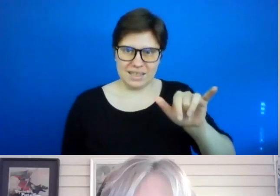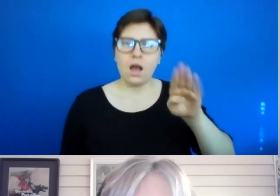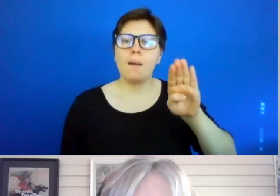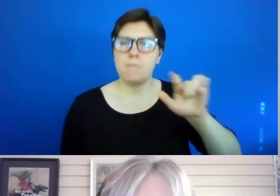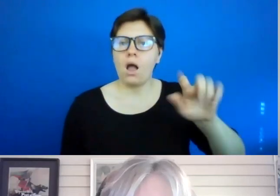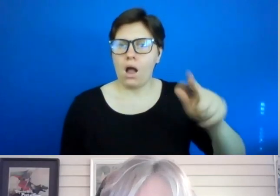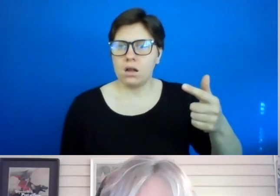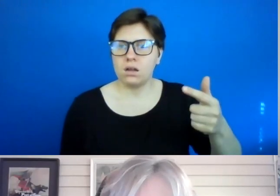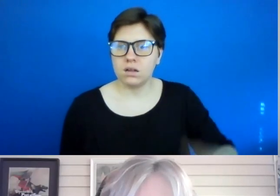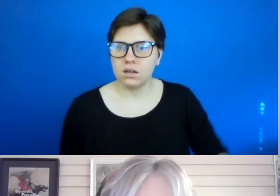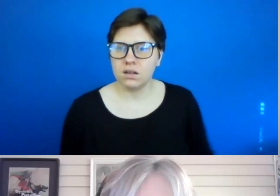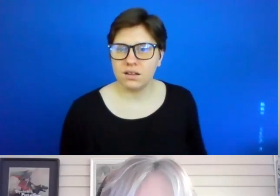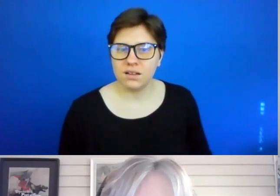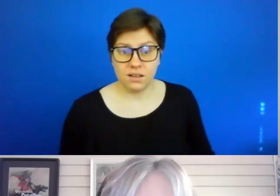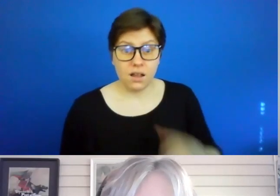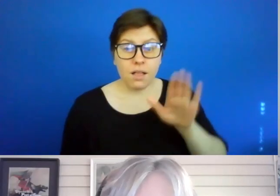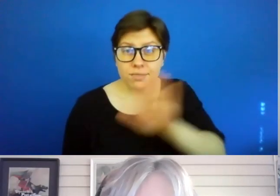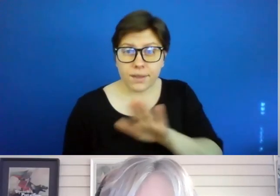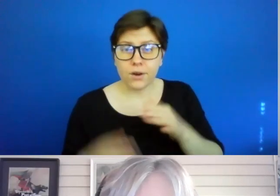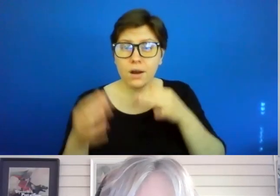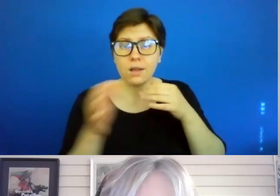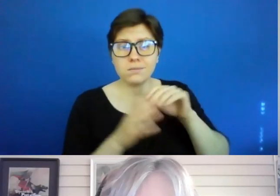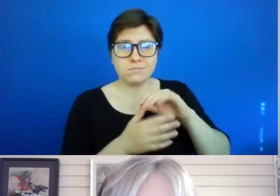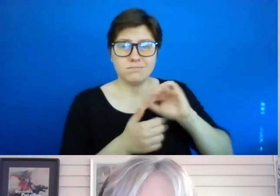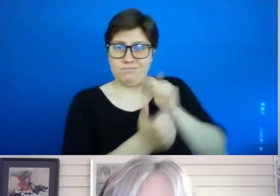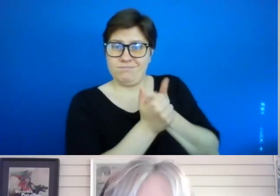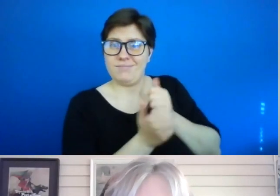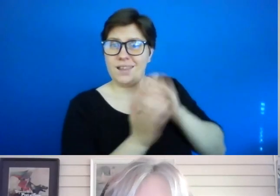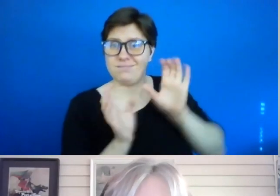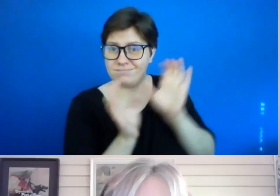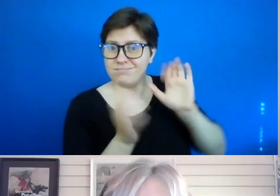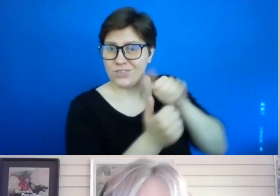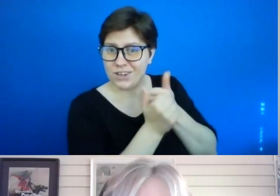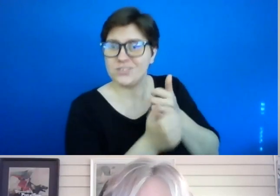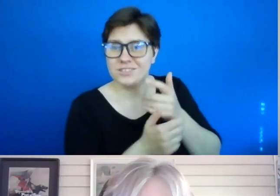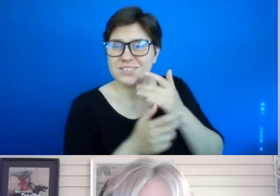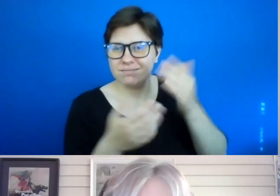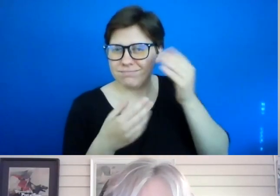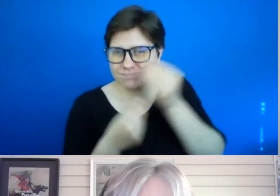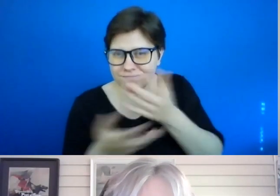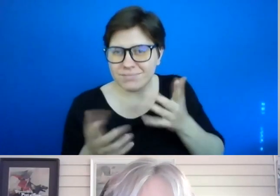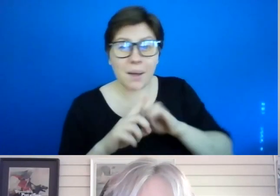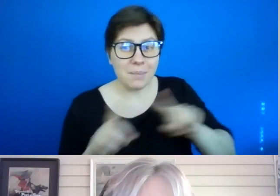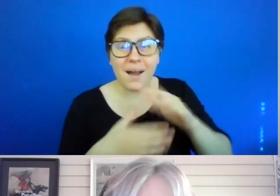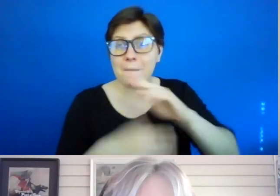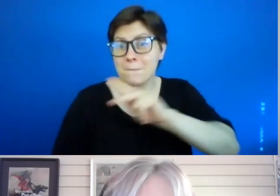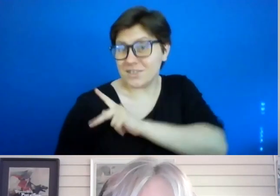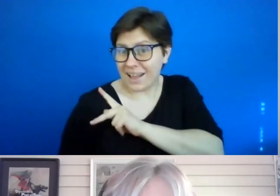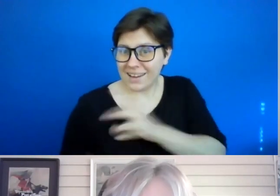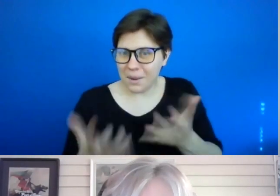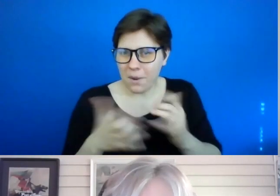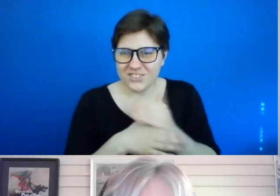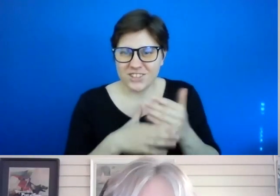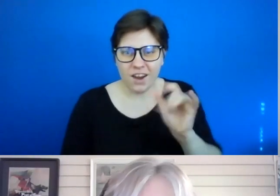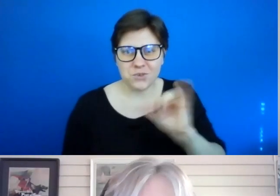a little bit about their credentials, but I want to share something about the personalities of these two speakers